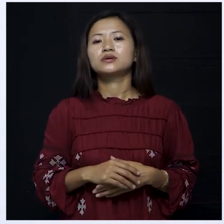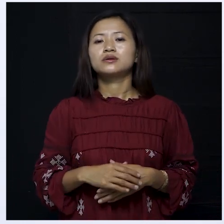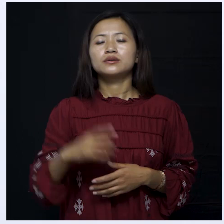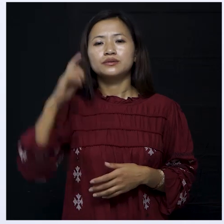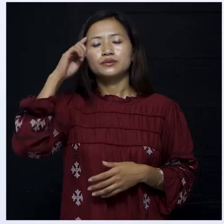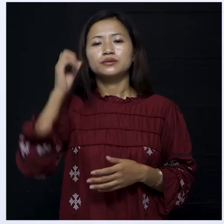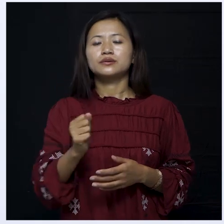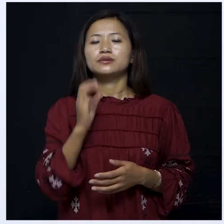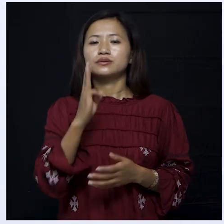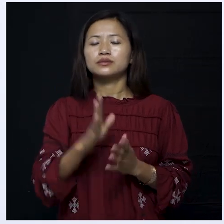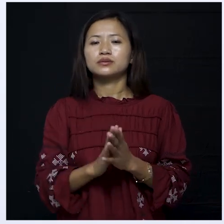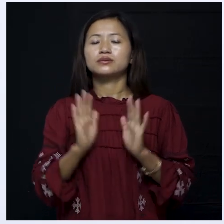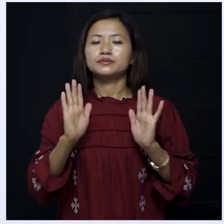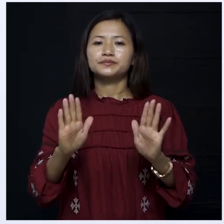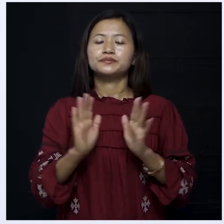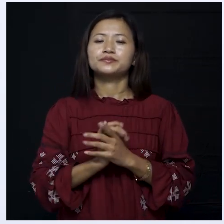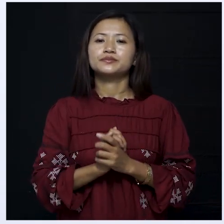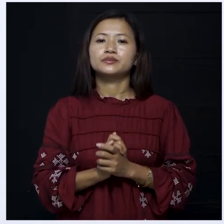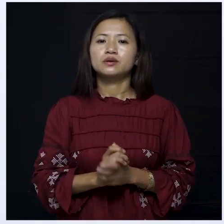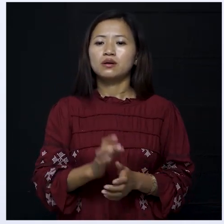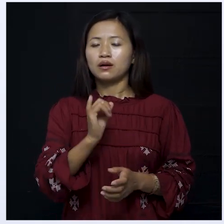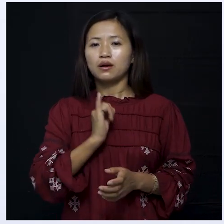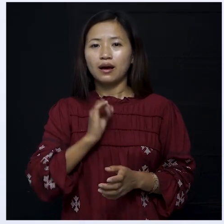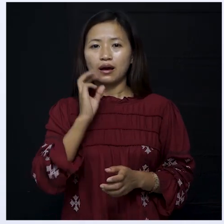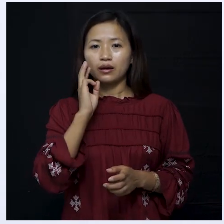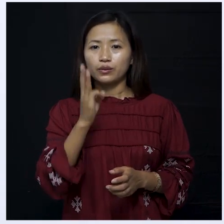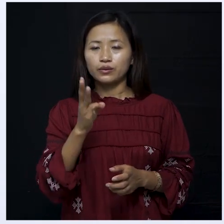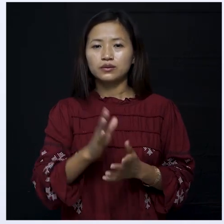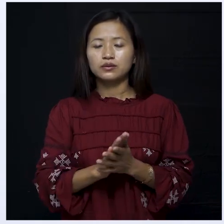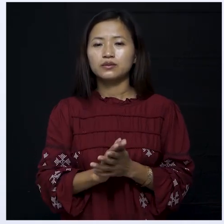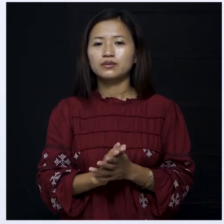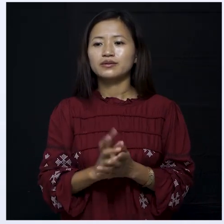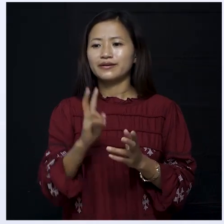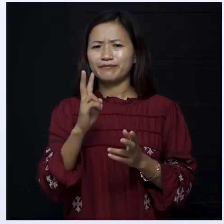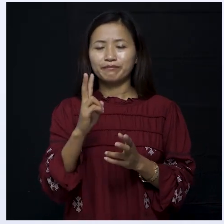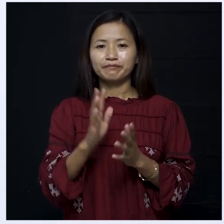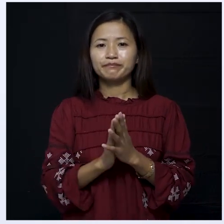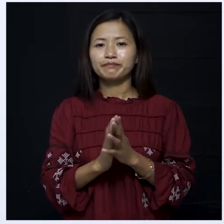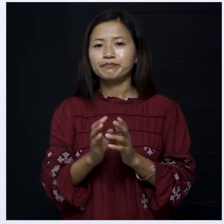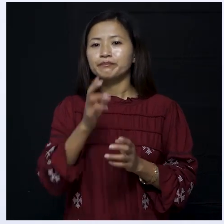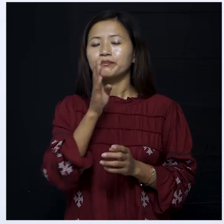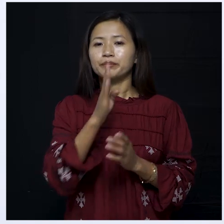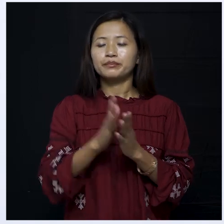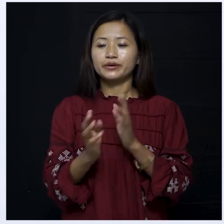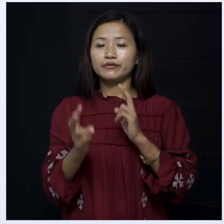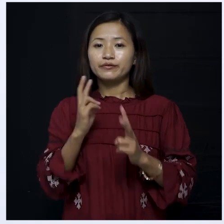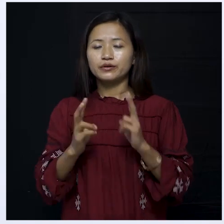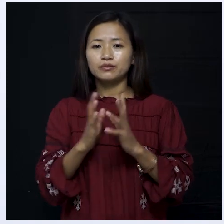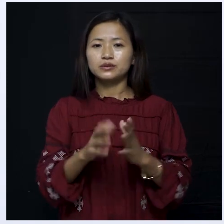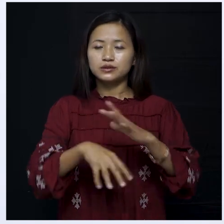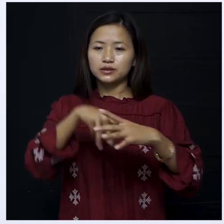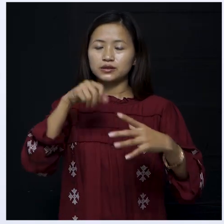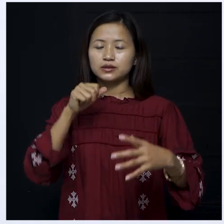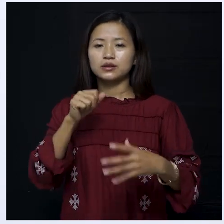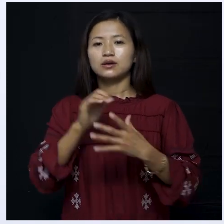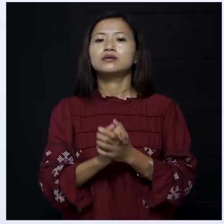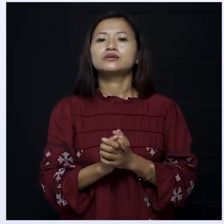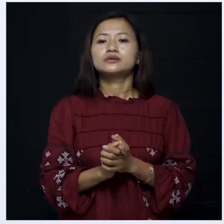remember we will be having this. I will, then we have the be verb, be, taking out the